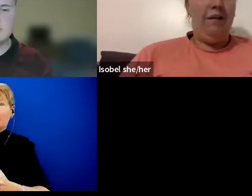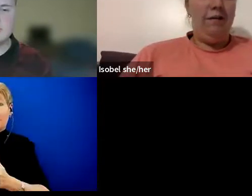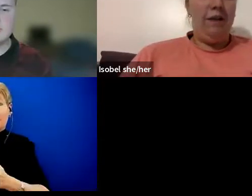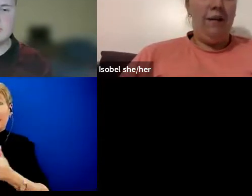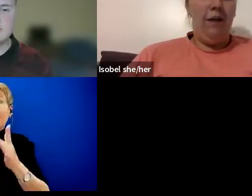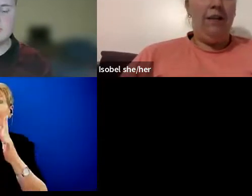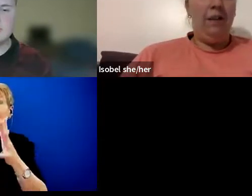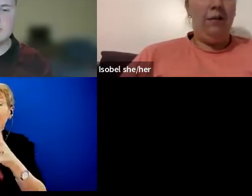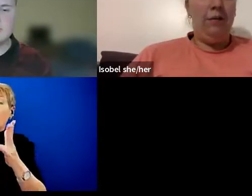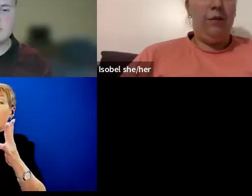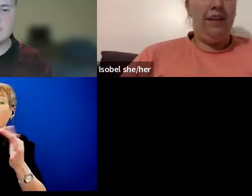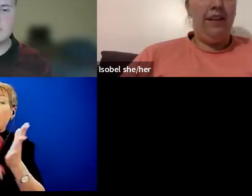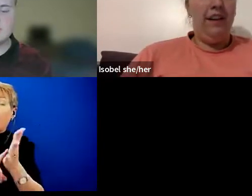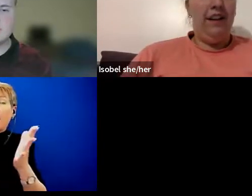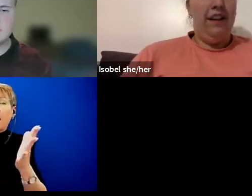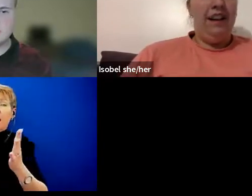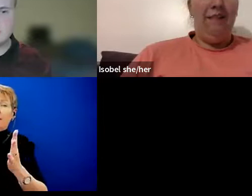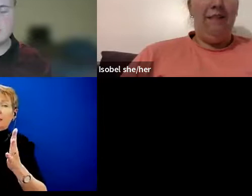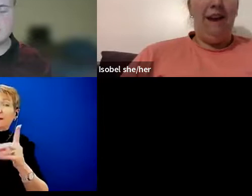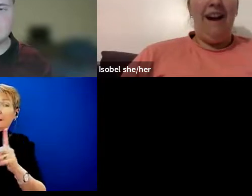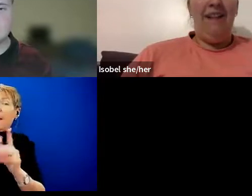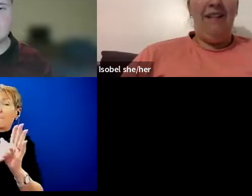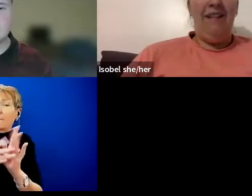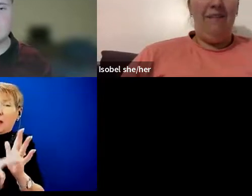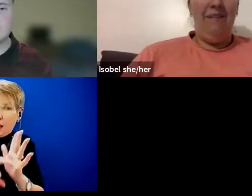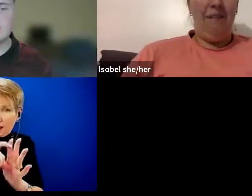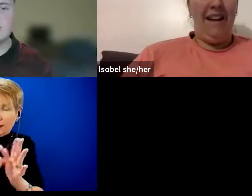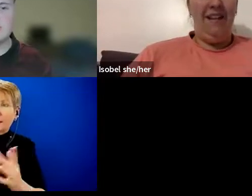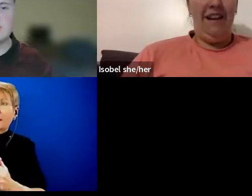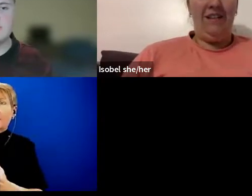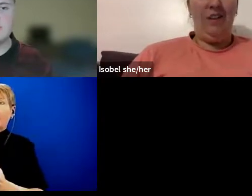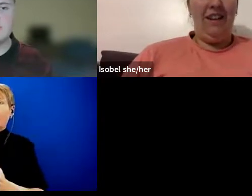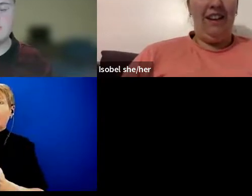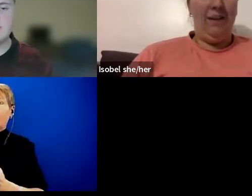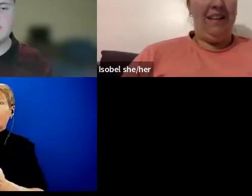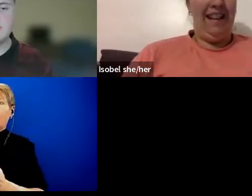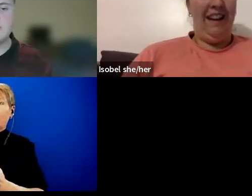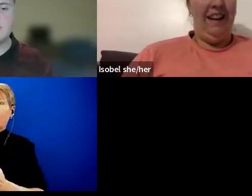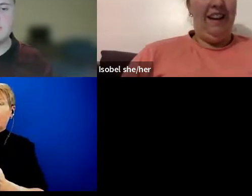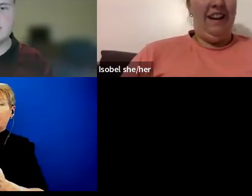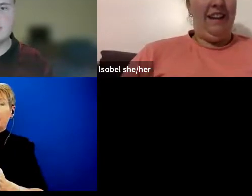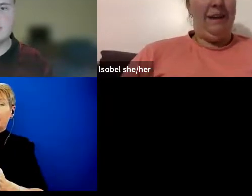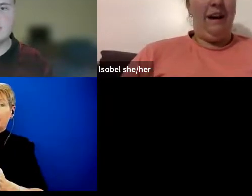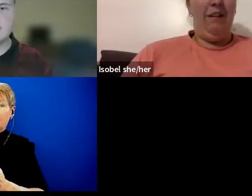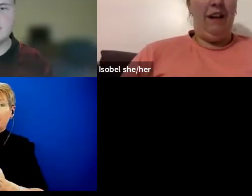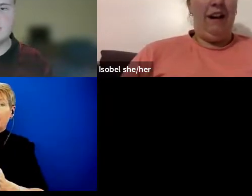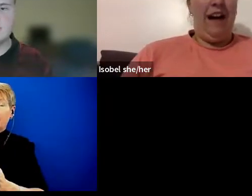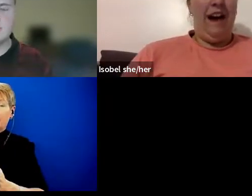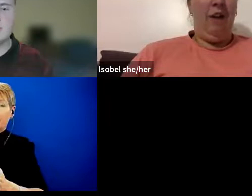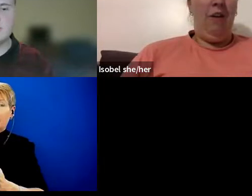have mild cerebral palsy. My main story that I'll be telling is